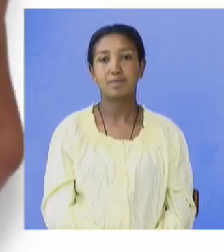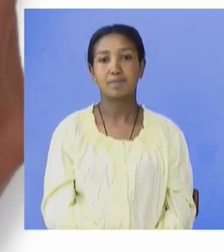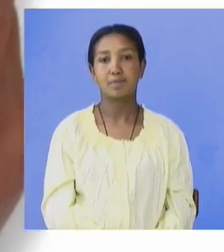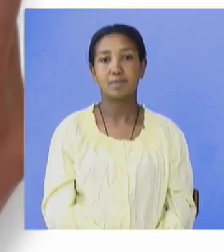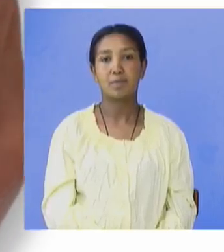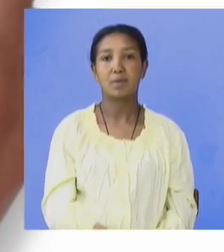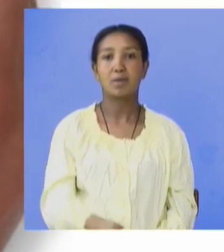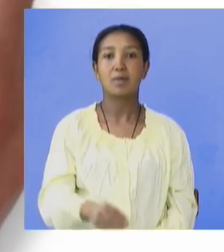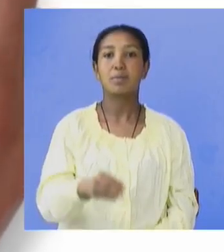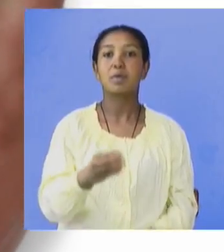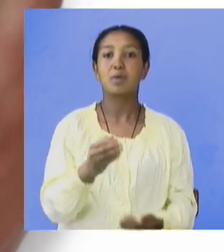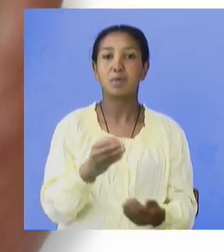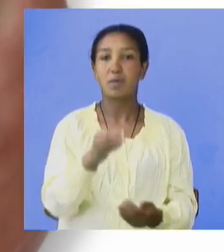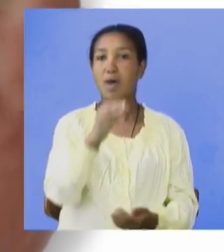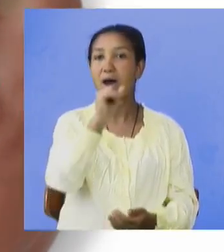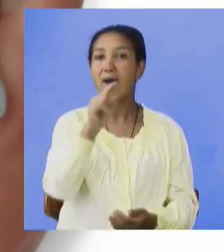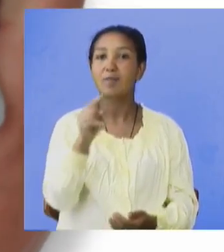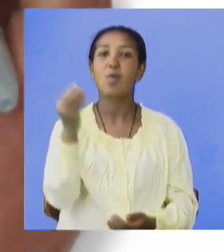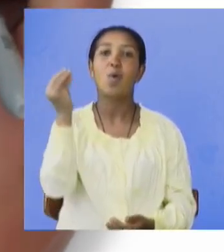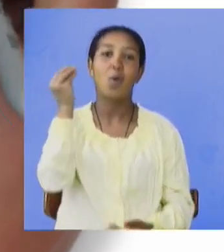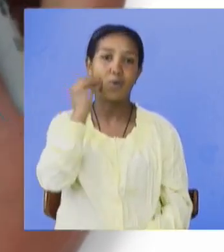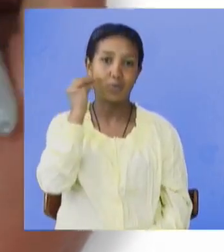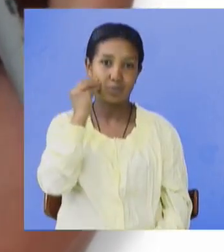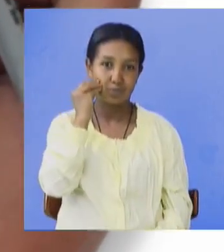at home.